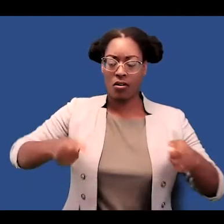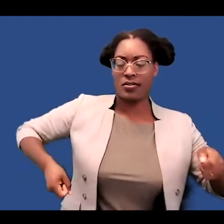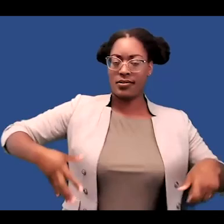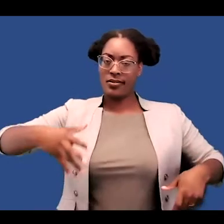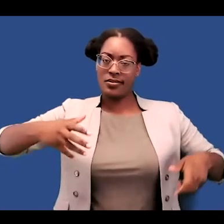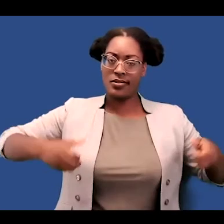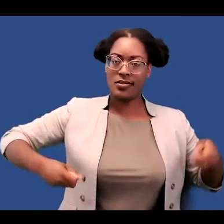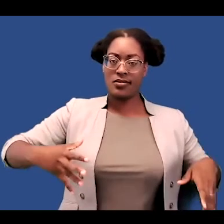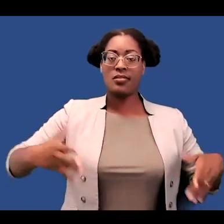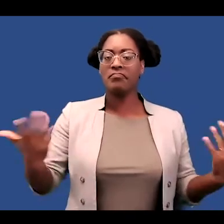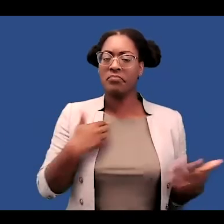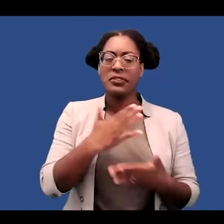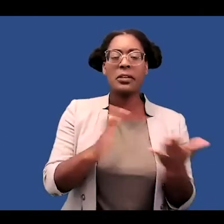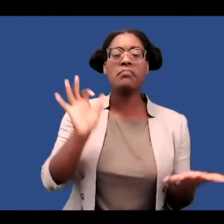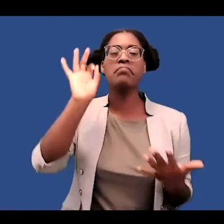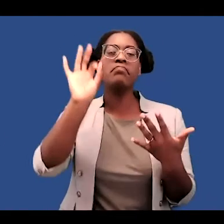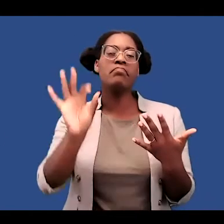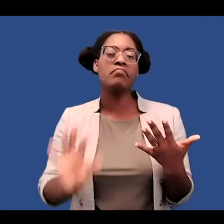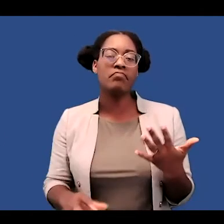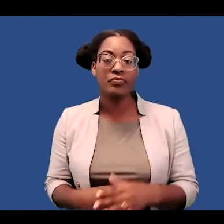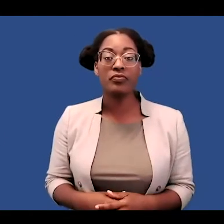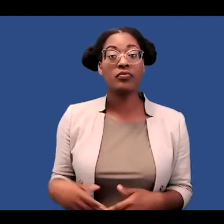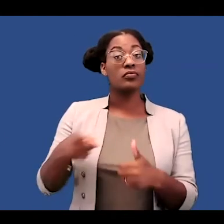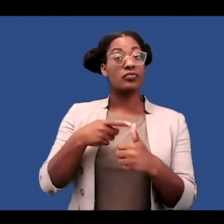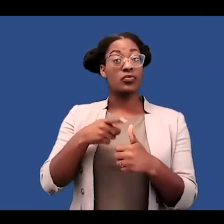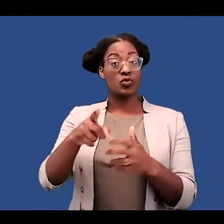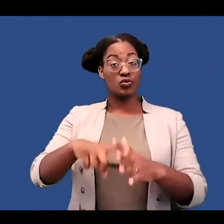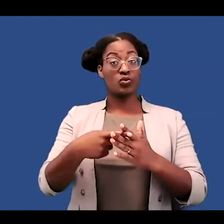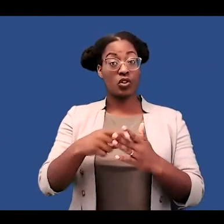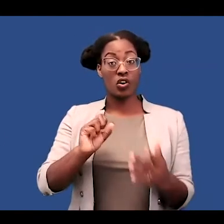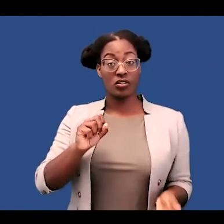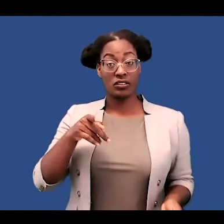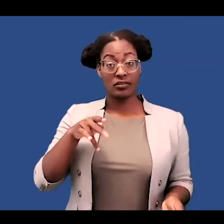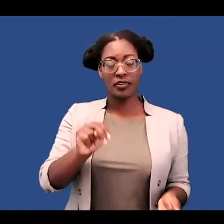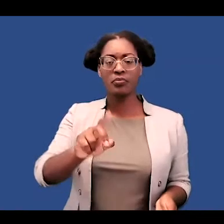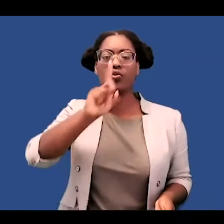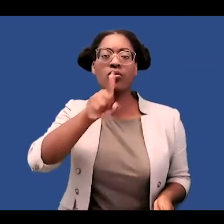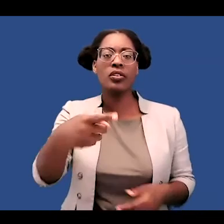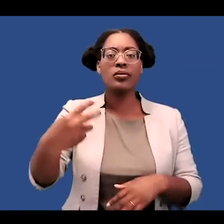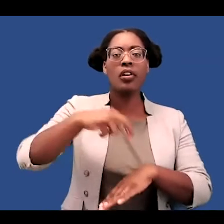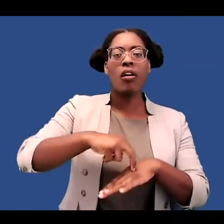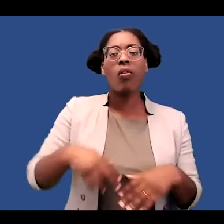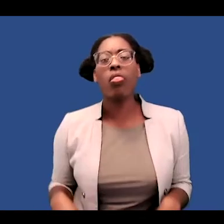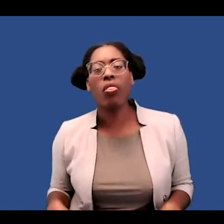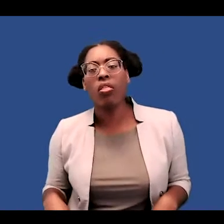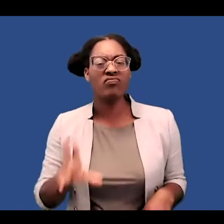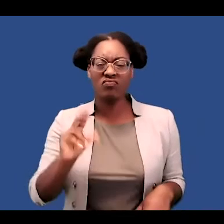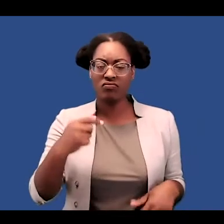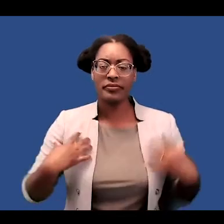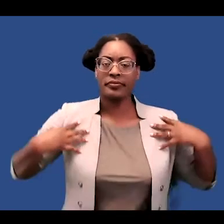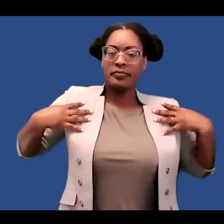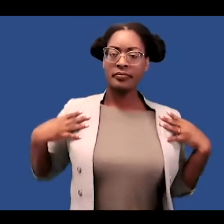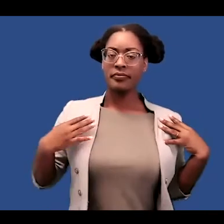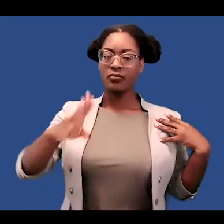are a few pointers I would like for you to keep in mind. Upon starting your spin, be sure that you're standing up nice and tall and straight